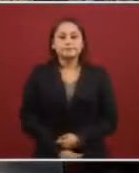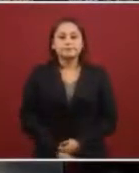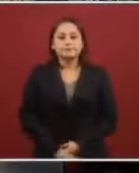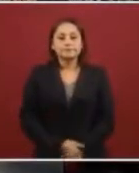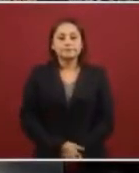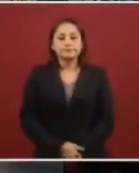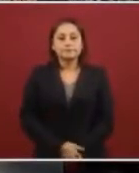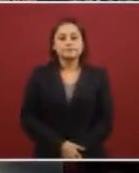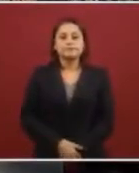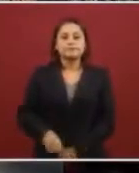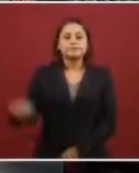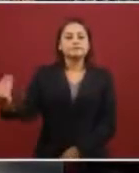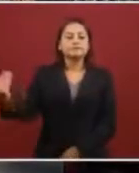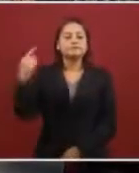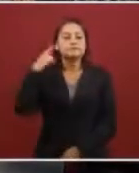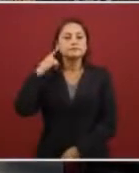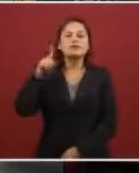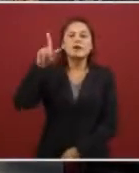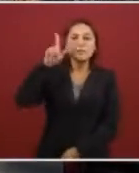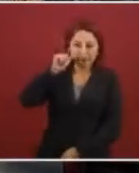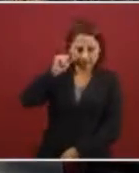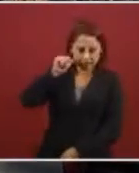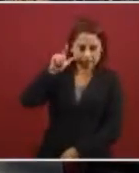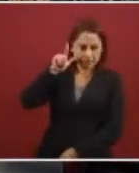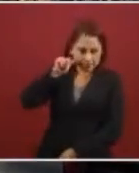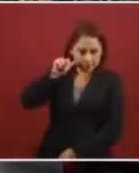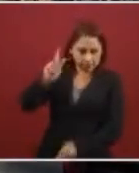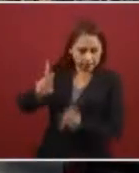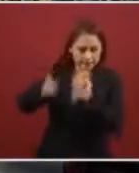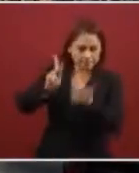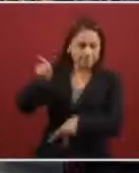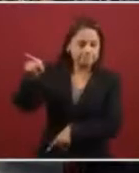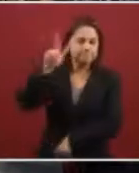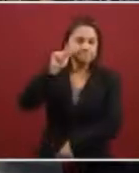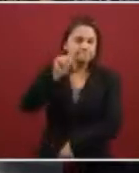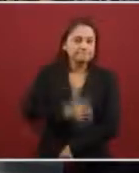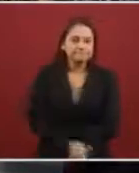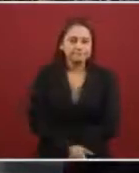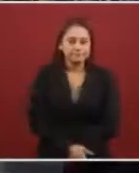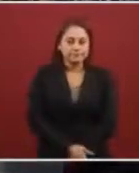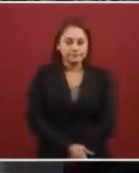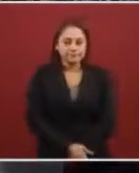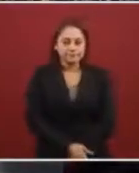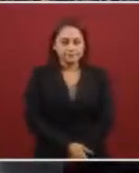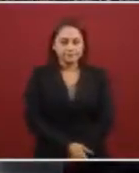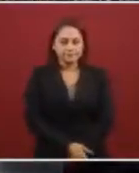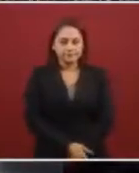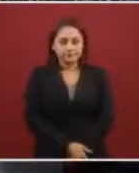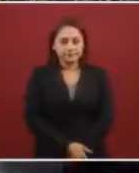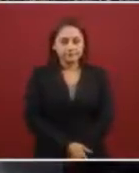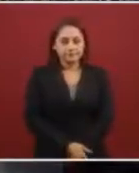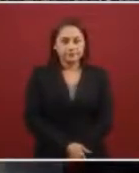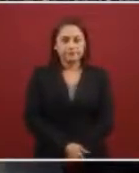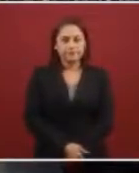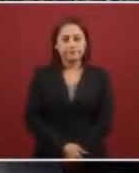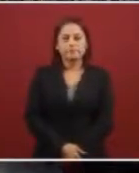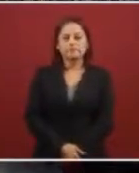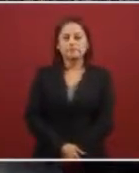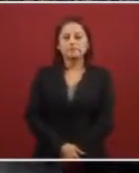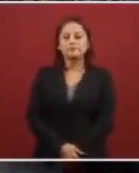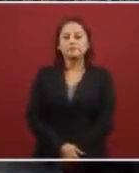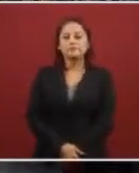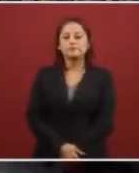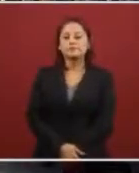Mañana hablamos. And tomorrow we'll talk about all that. Okay. We gotta go. Talk to you guys later, guys. Mañana es.